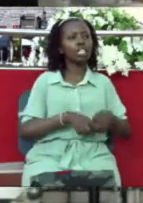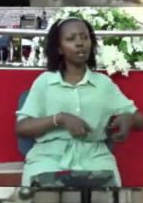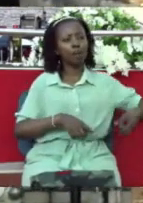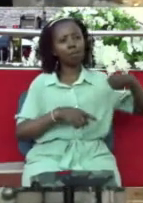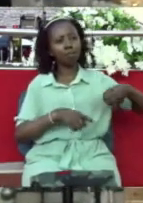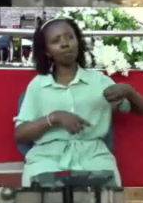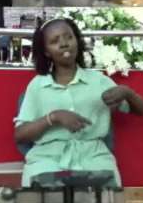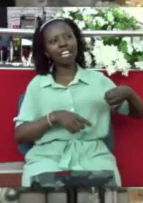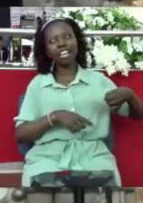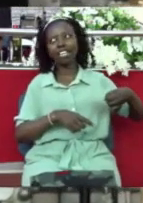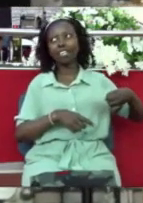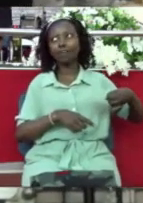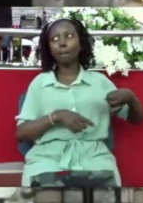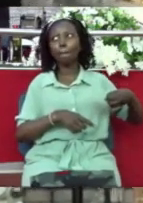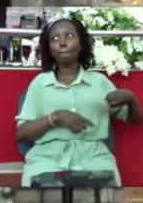Okay,